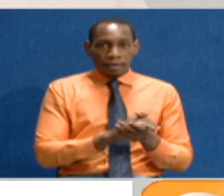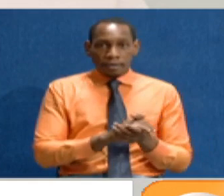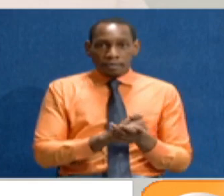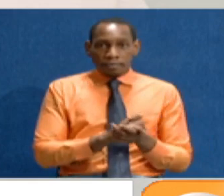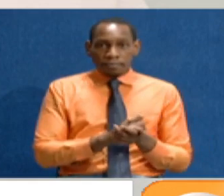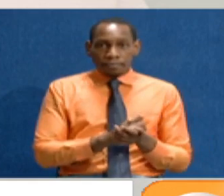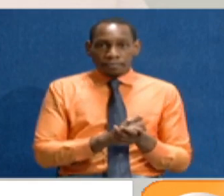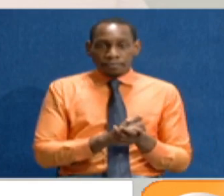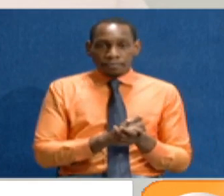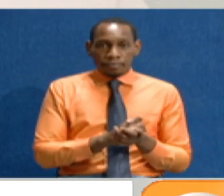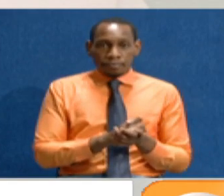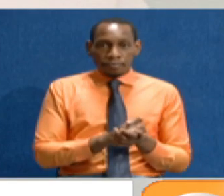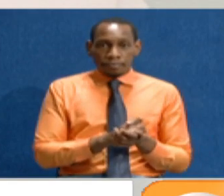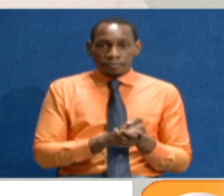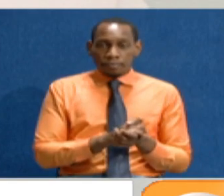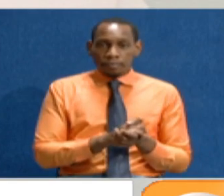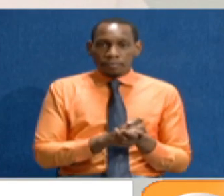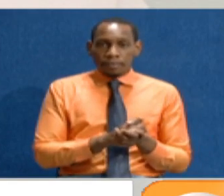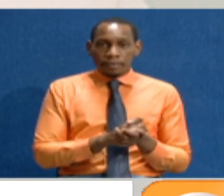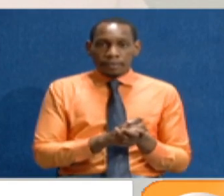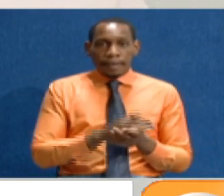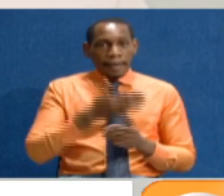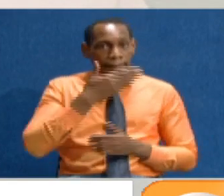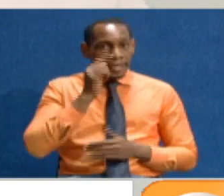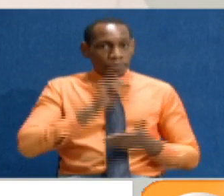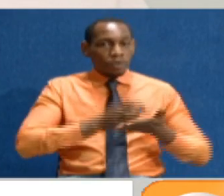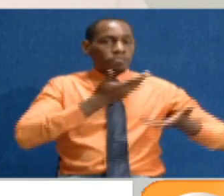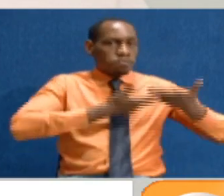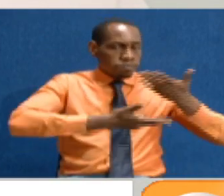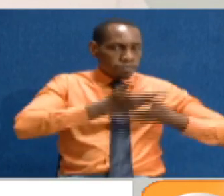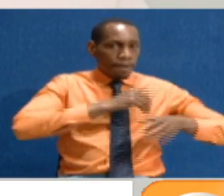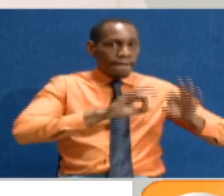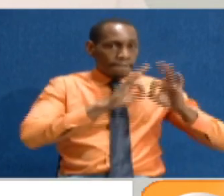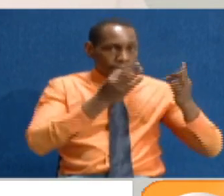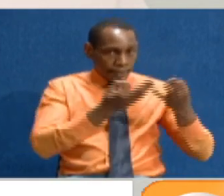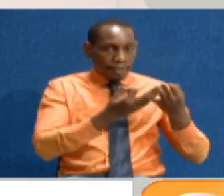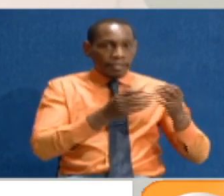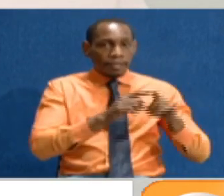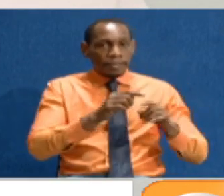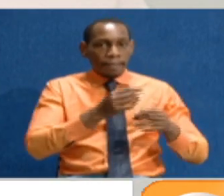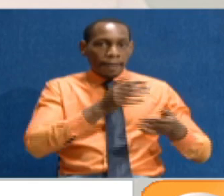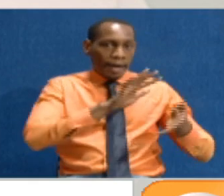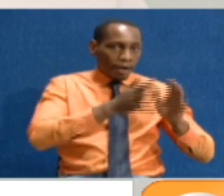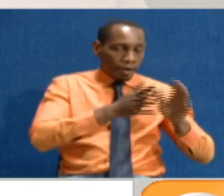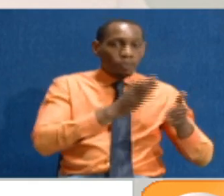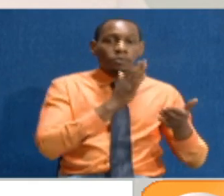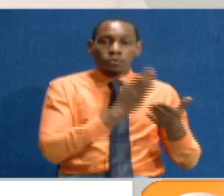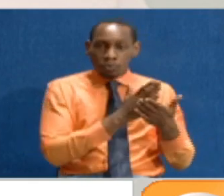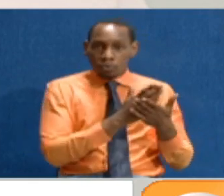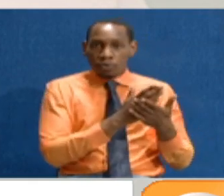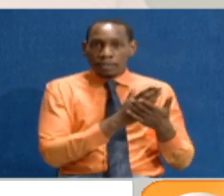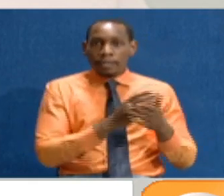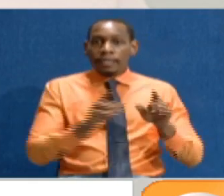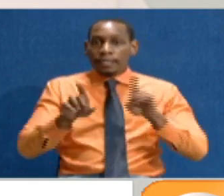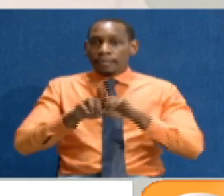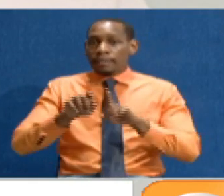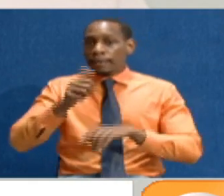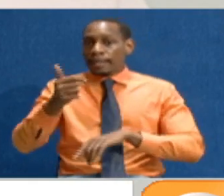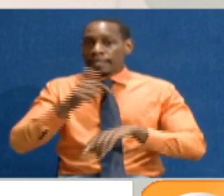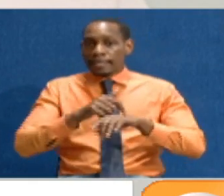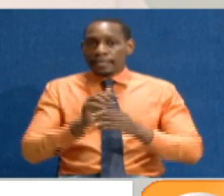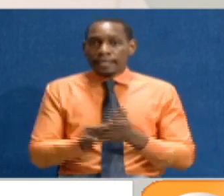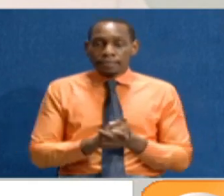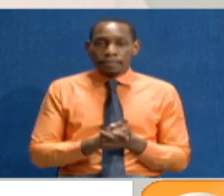walking through the door has gone through outside. True. Just really talking to them and finding out how their day was, genuinely. And also